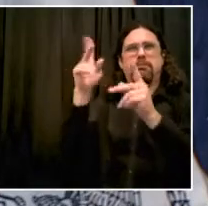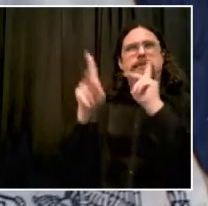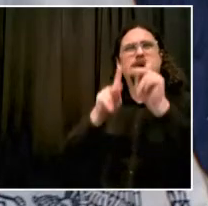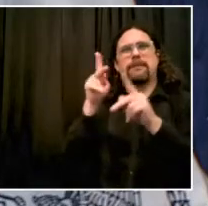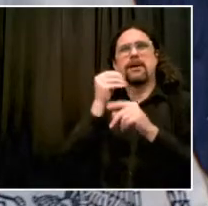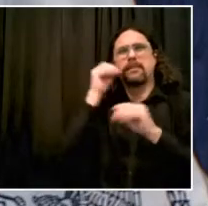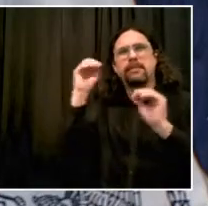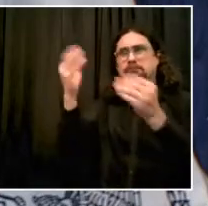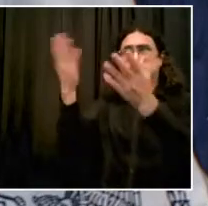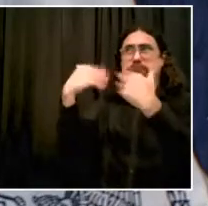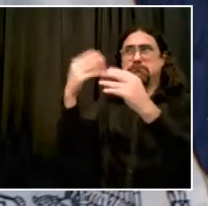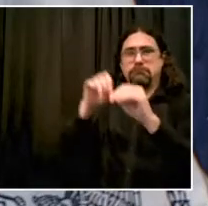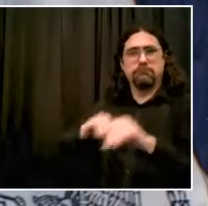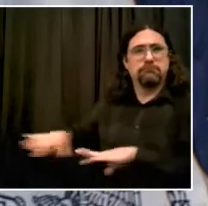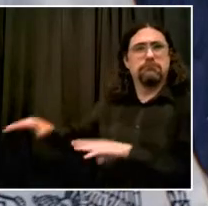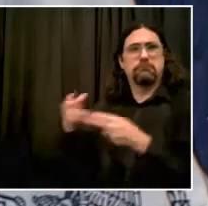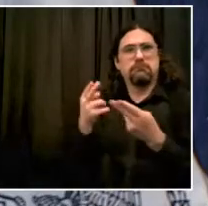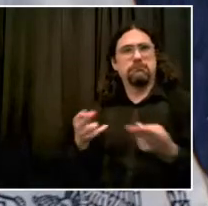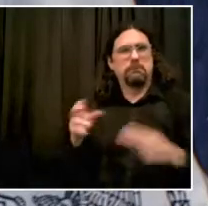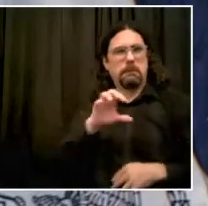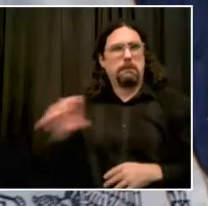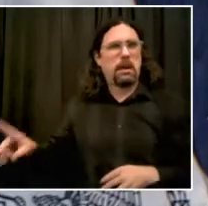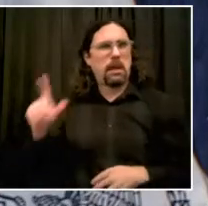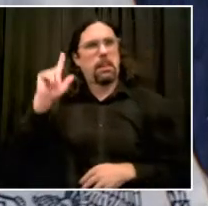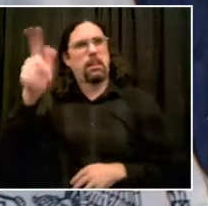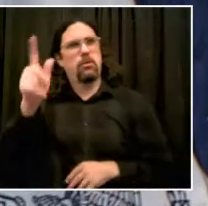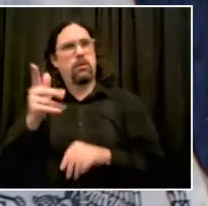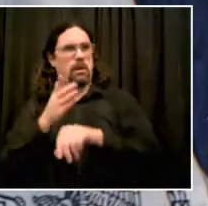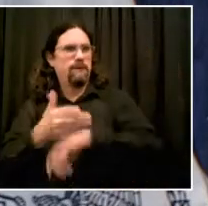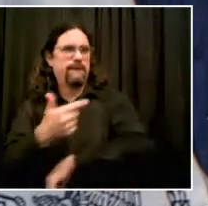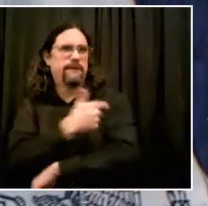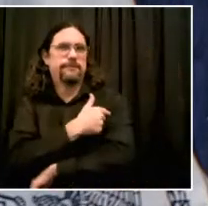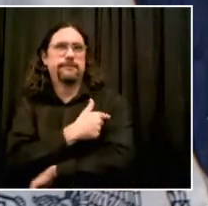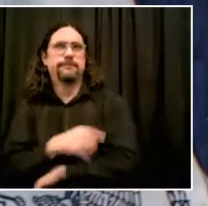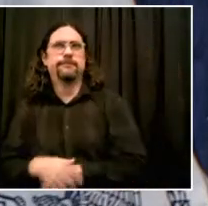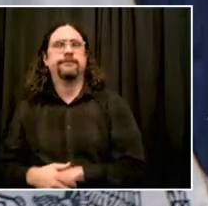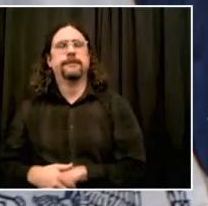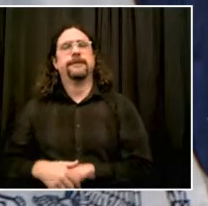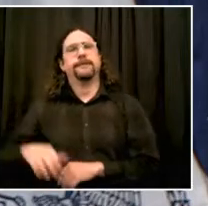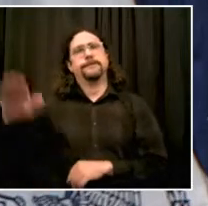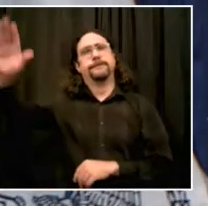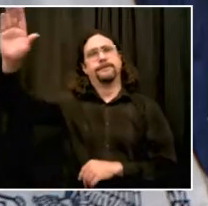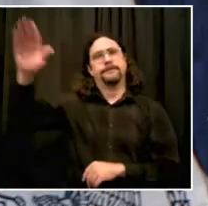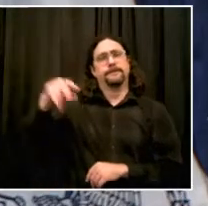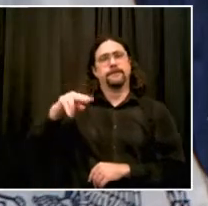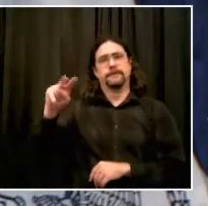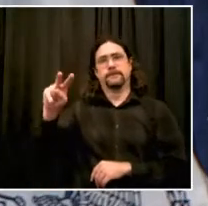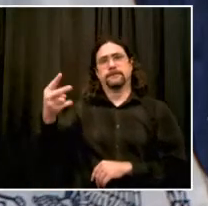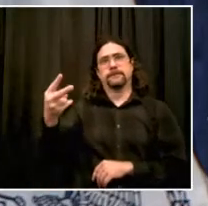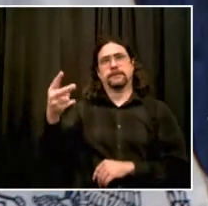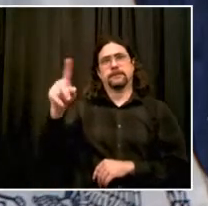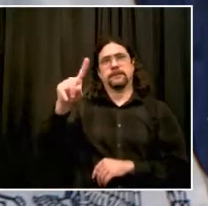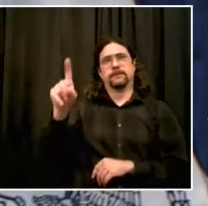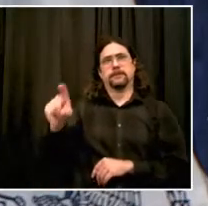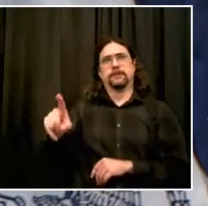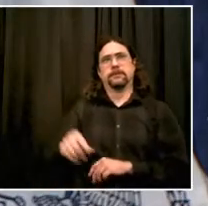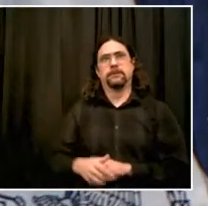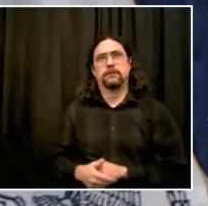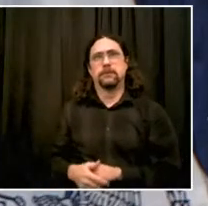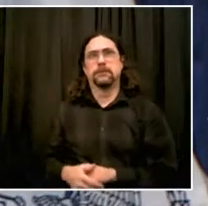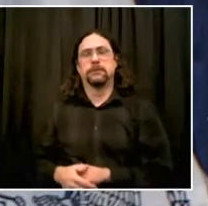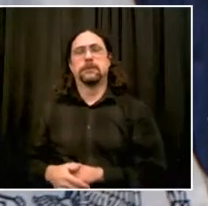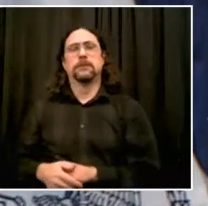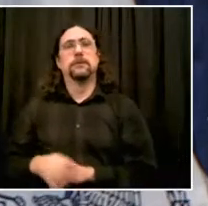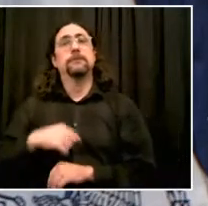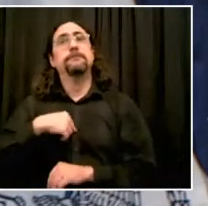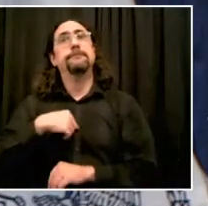racial equality, various factions and leaders of the movement have voiced opinions and said the movement stands for other issues as well, including opposition to Israel